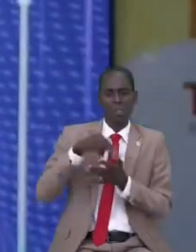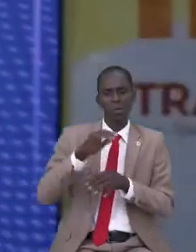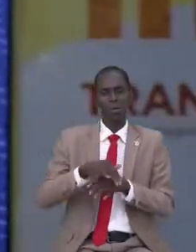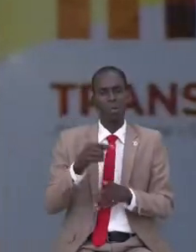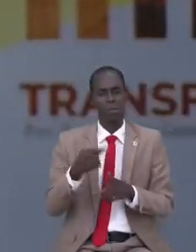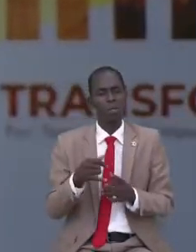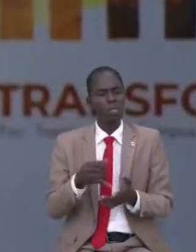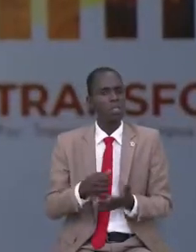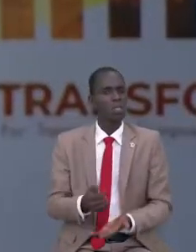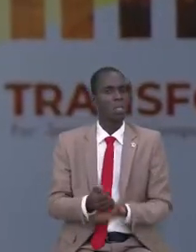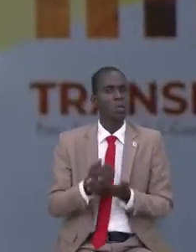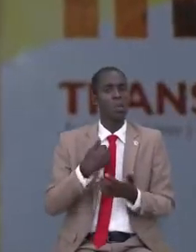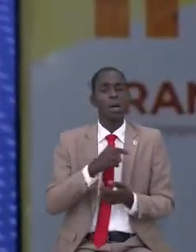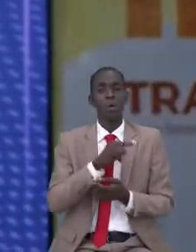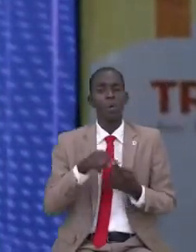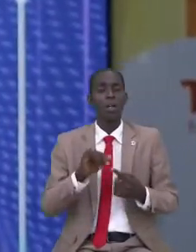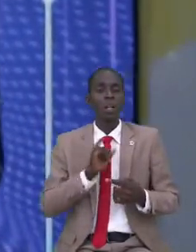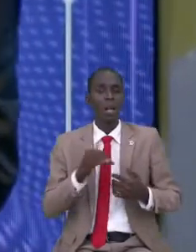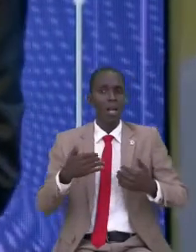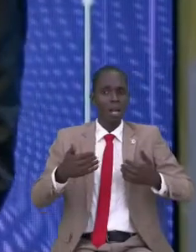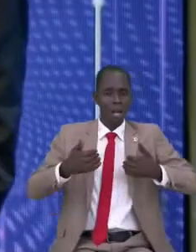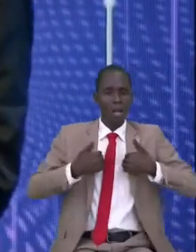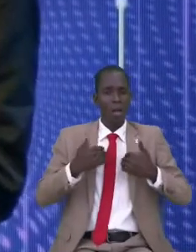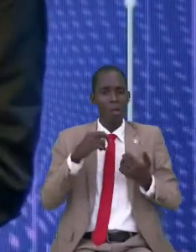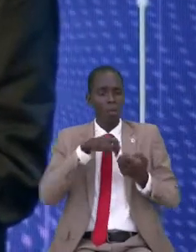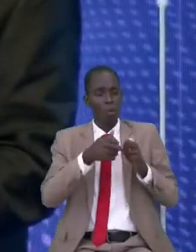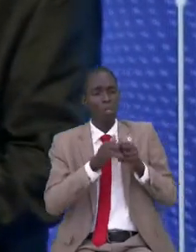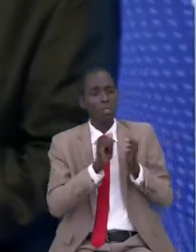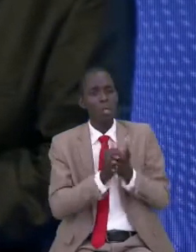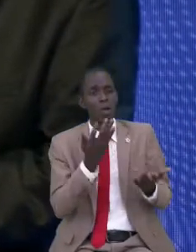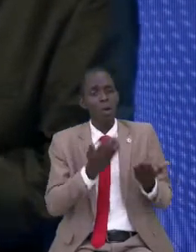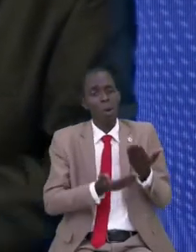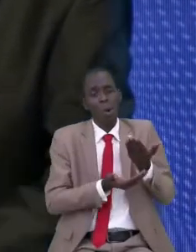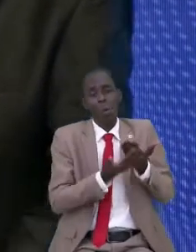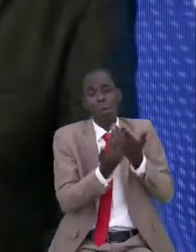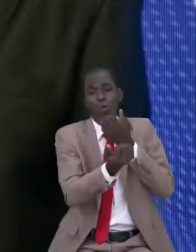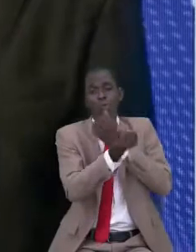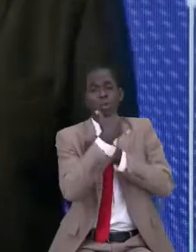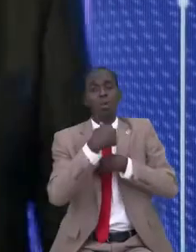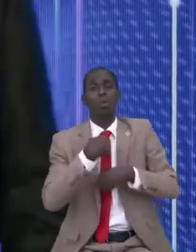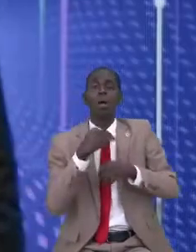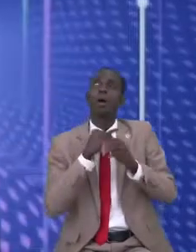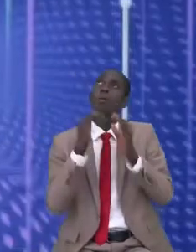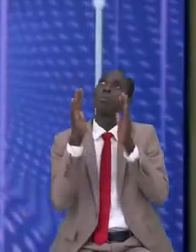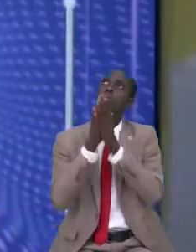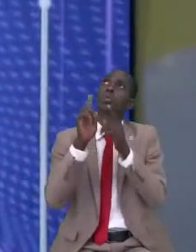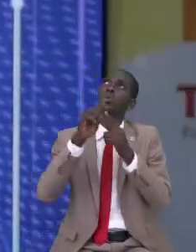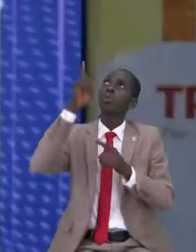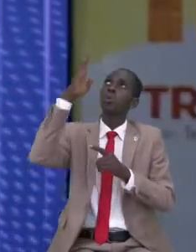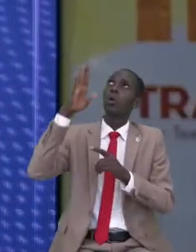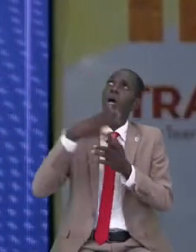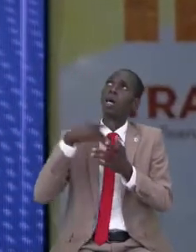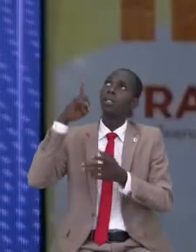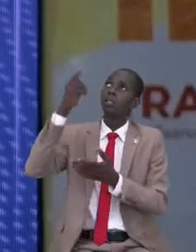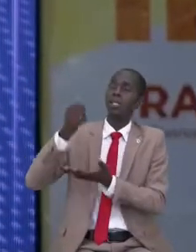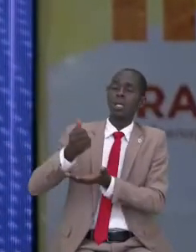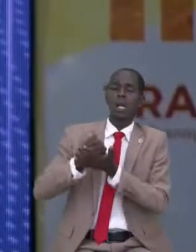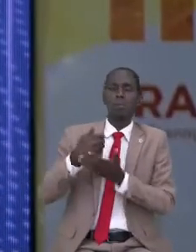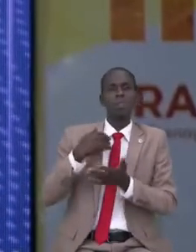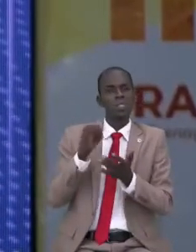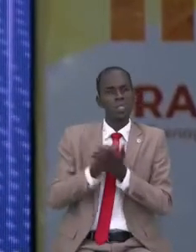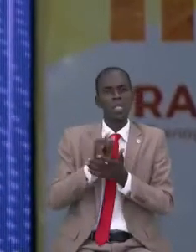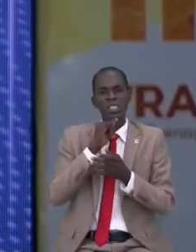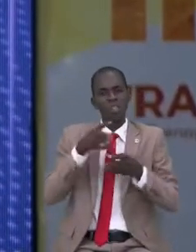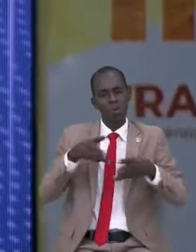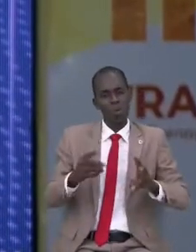that overwhelms me, I call upon the Lord and he helps me. That is the way we